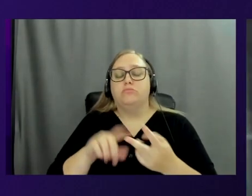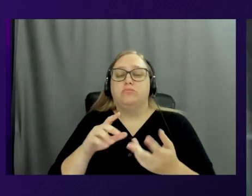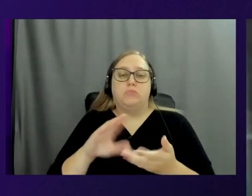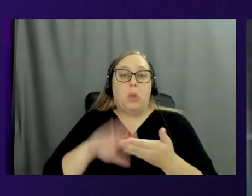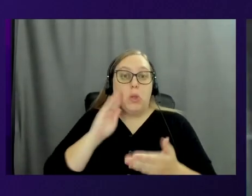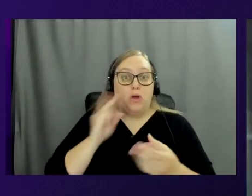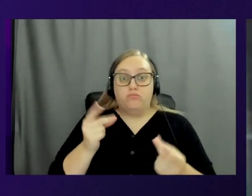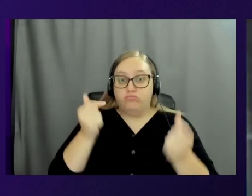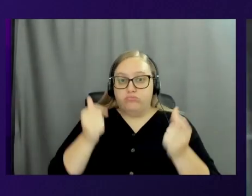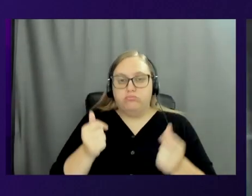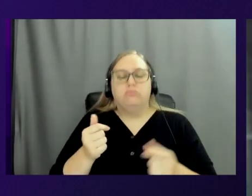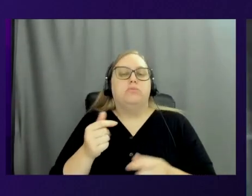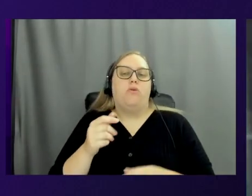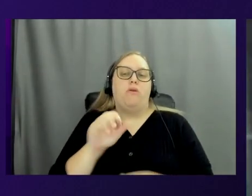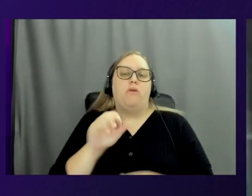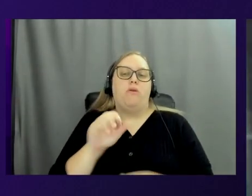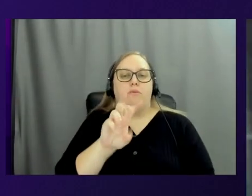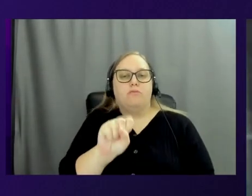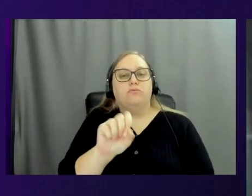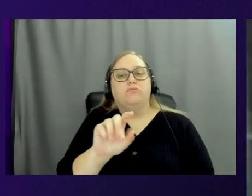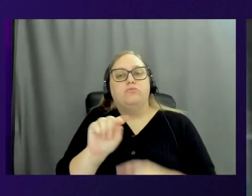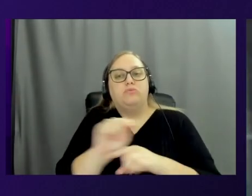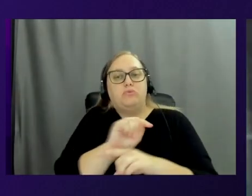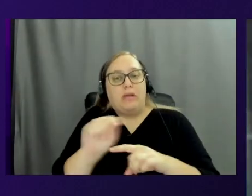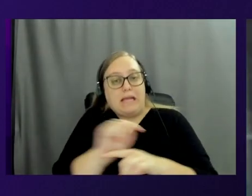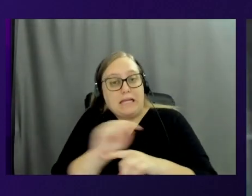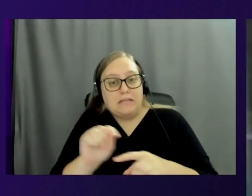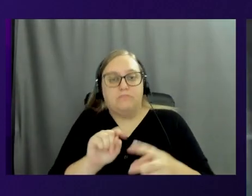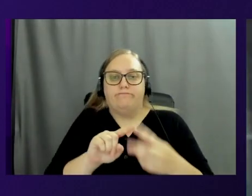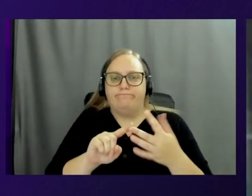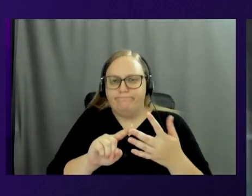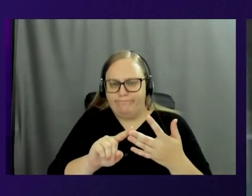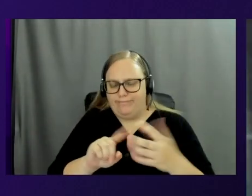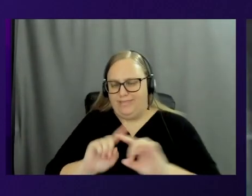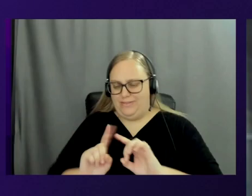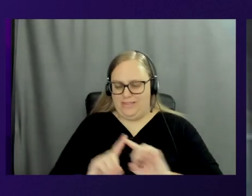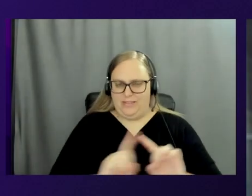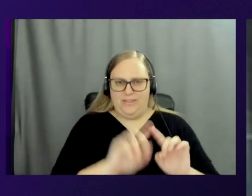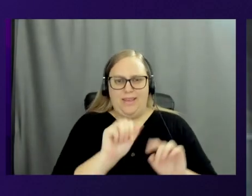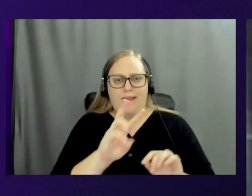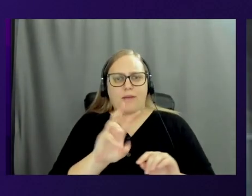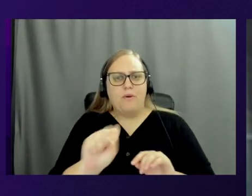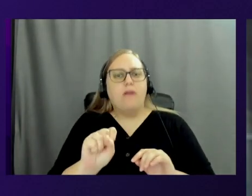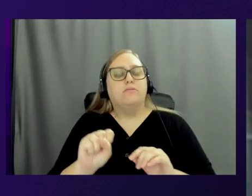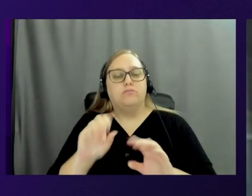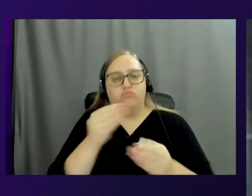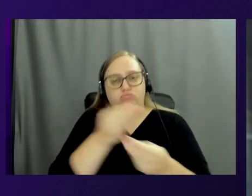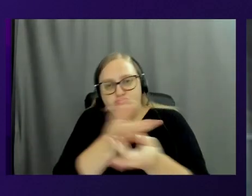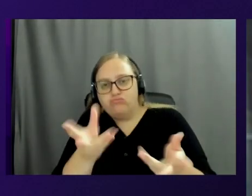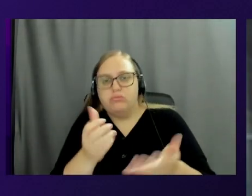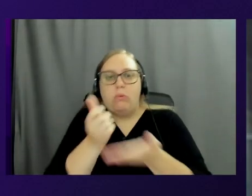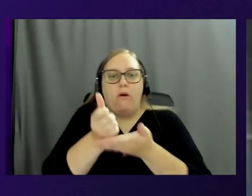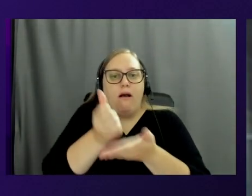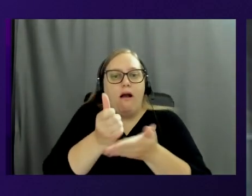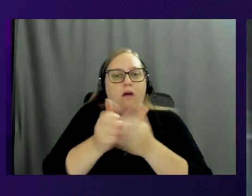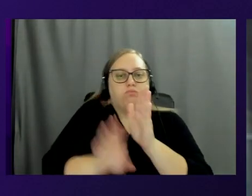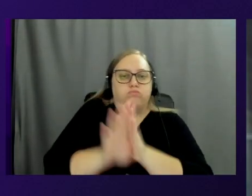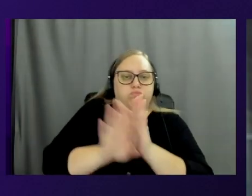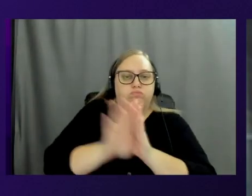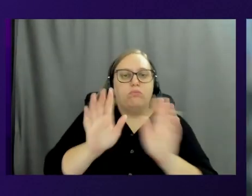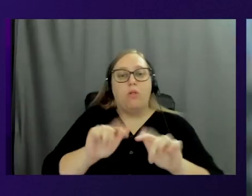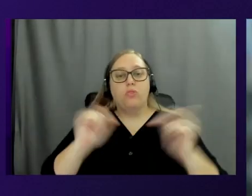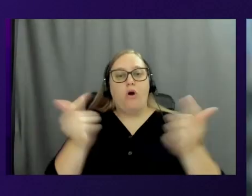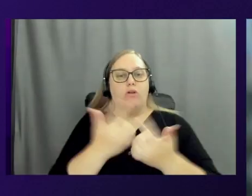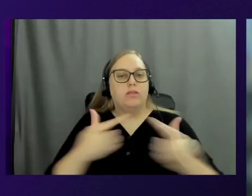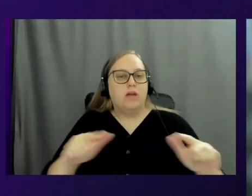SageMaker, AWS Trainium for training models, and AWS Inferentia to develop the latest generation of large language and vision